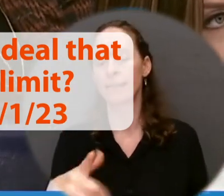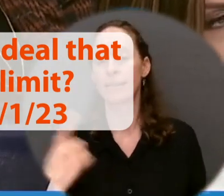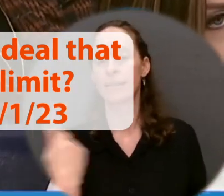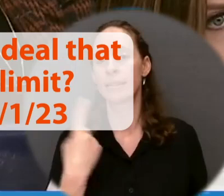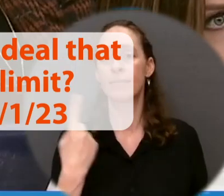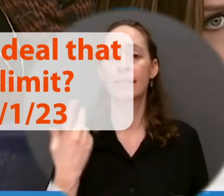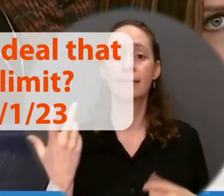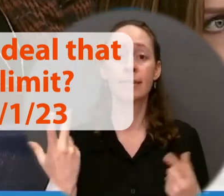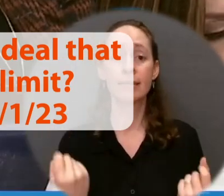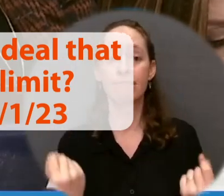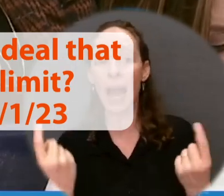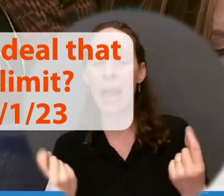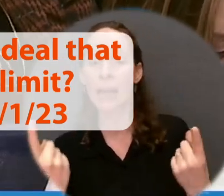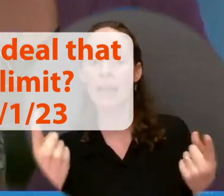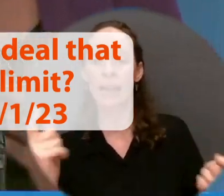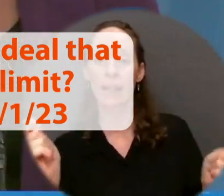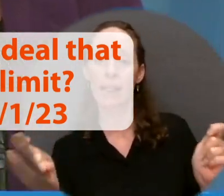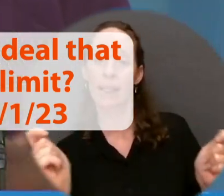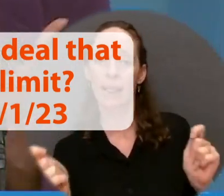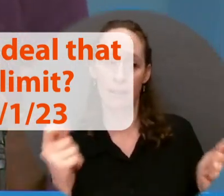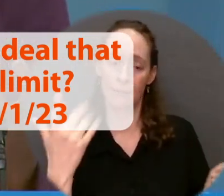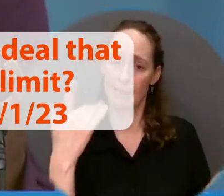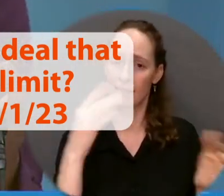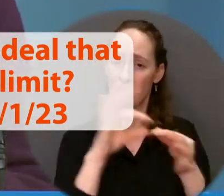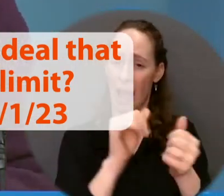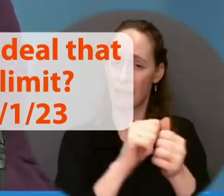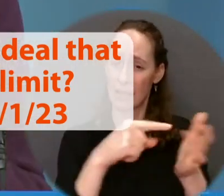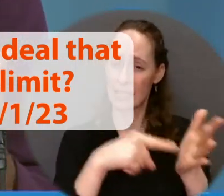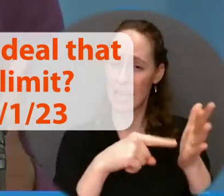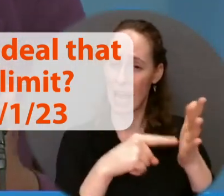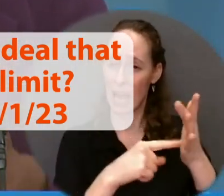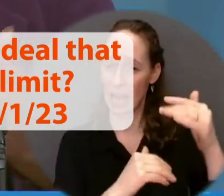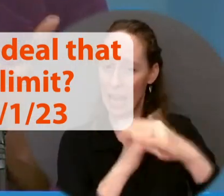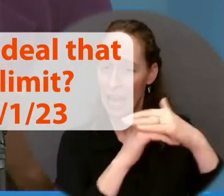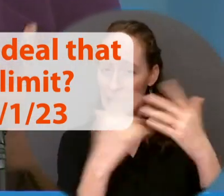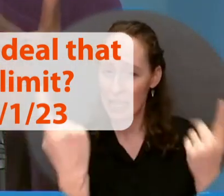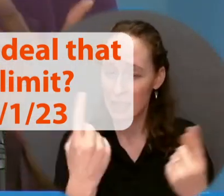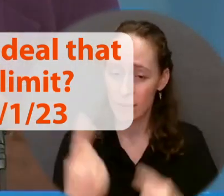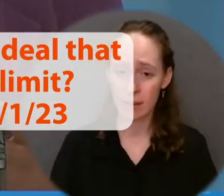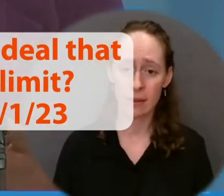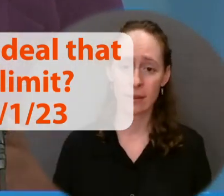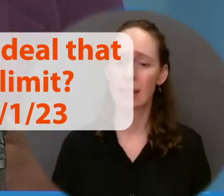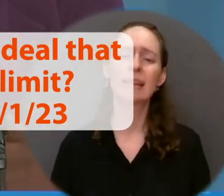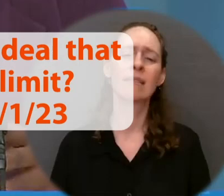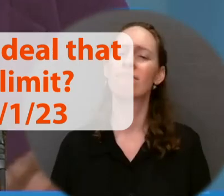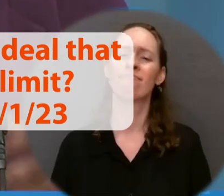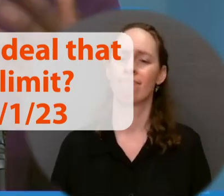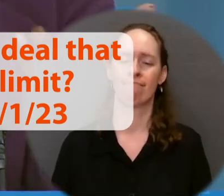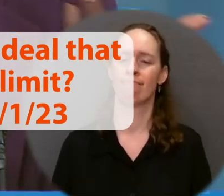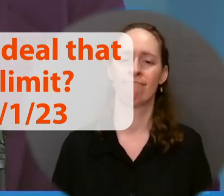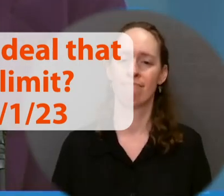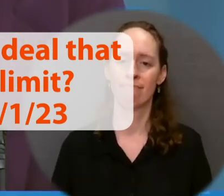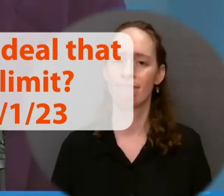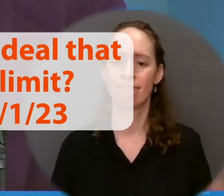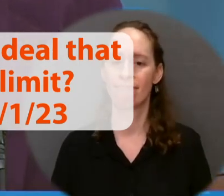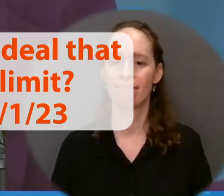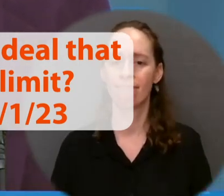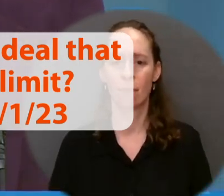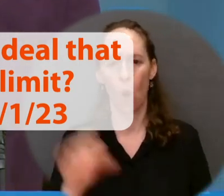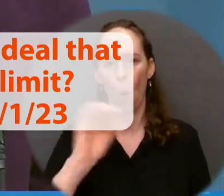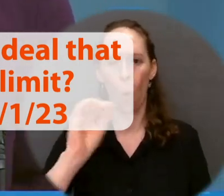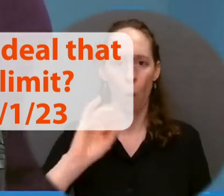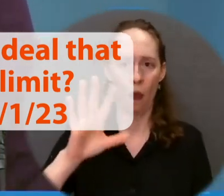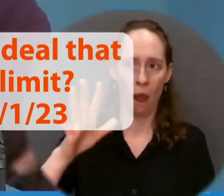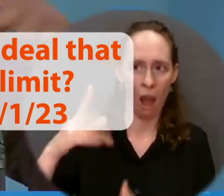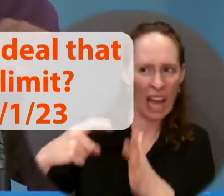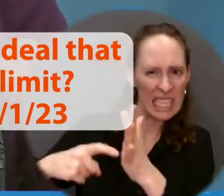negotiating on it in some way? Well, we said, again, without conditions. This should be done and lifted without conditions, and that would be